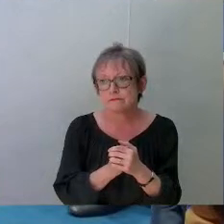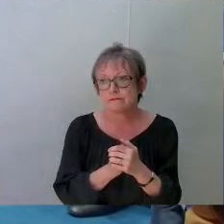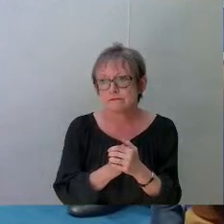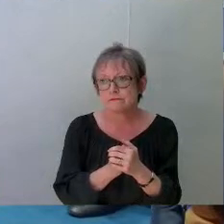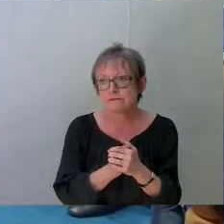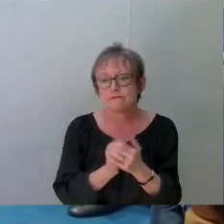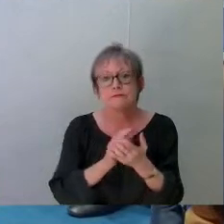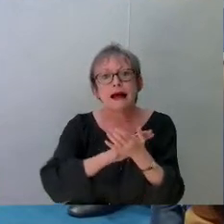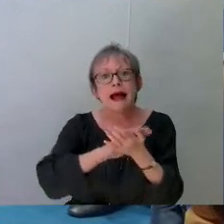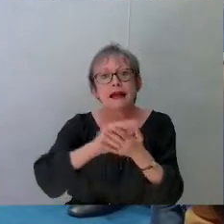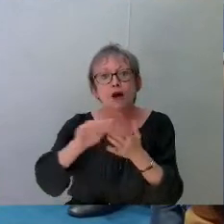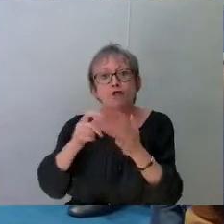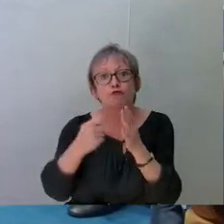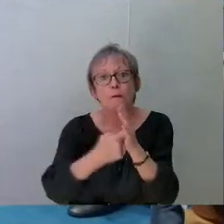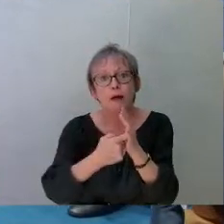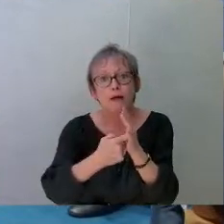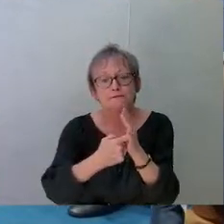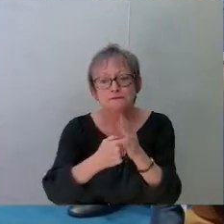Hannah Roper.